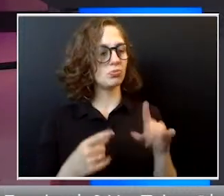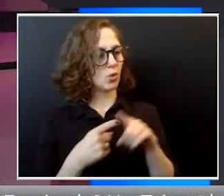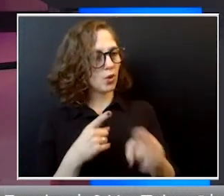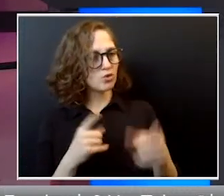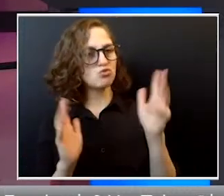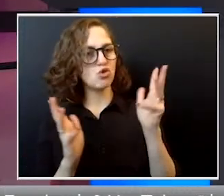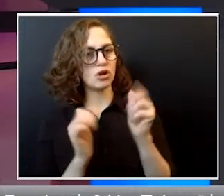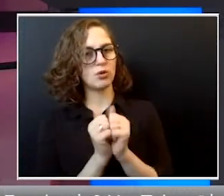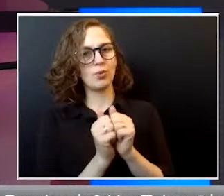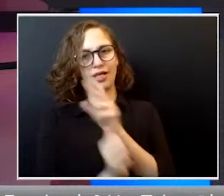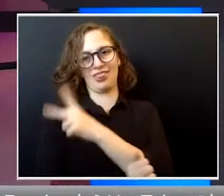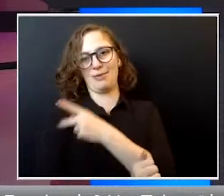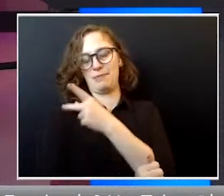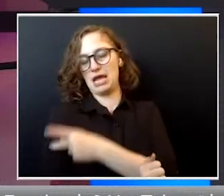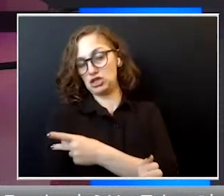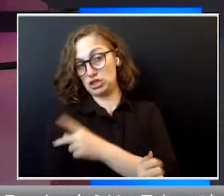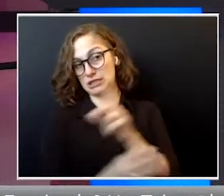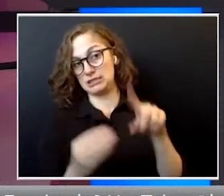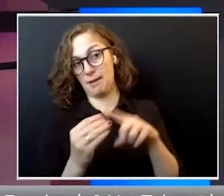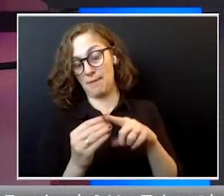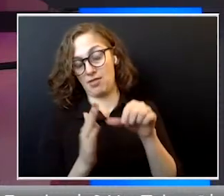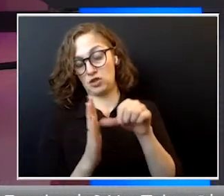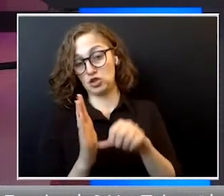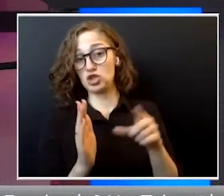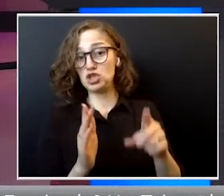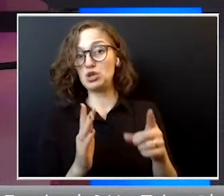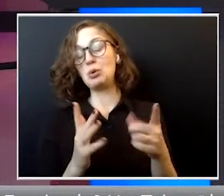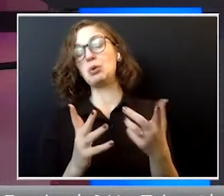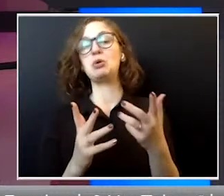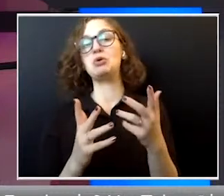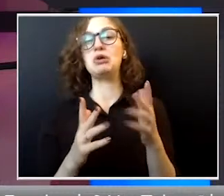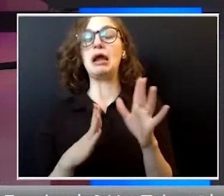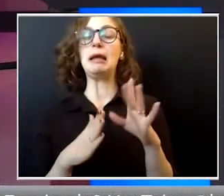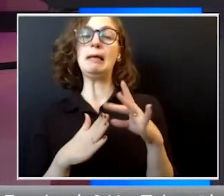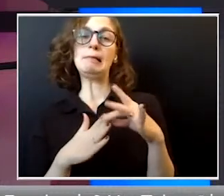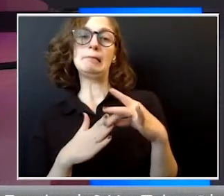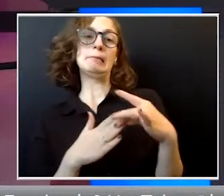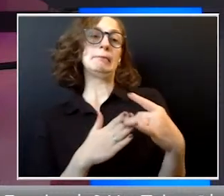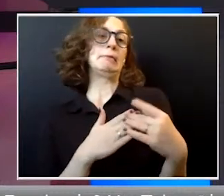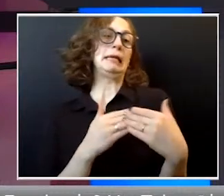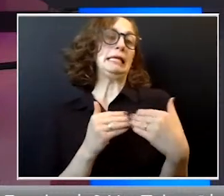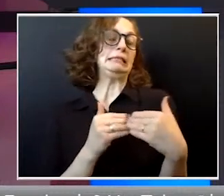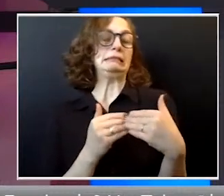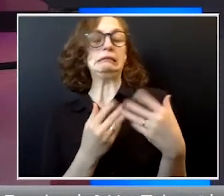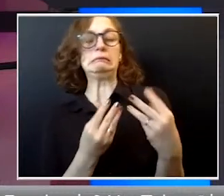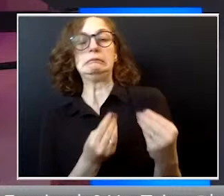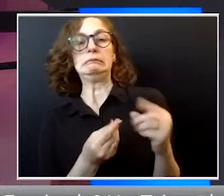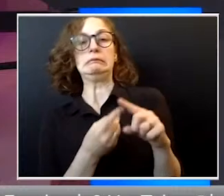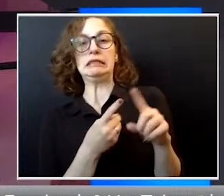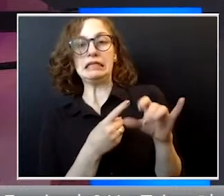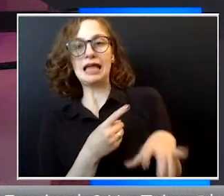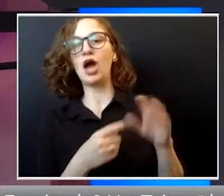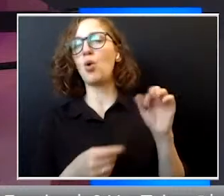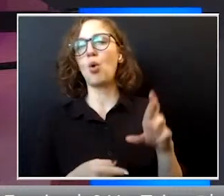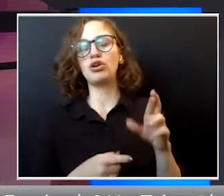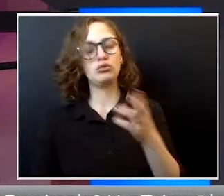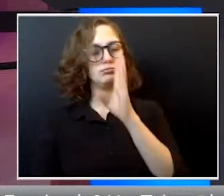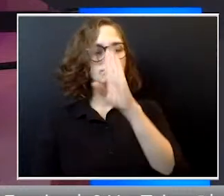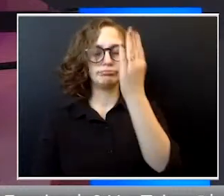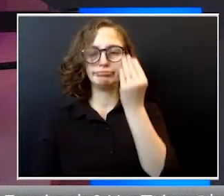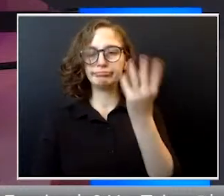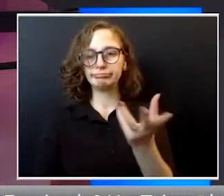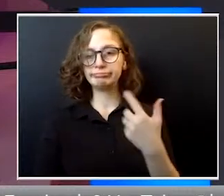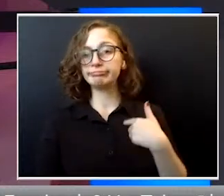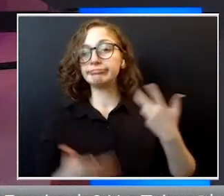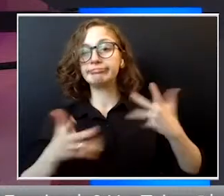that part? We're going to stop your heart and stop blood flow to your brain. Do you just say, hey, here's the deal. I've had it done on me before. How